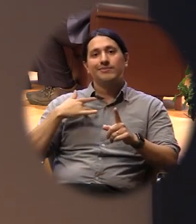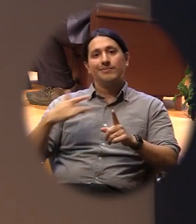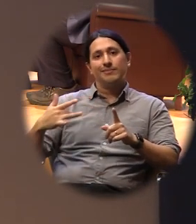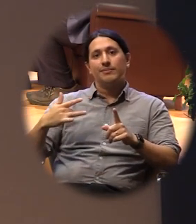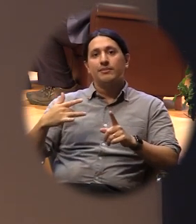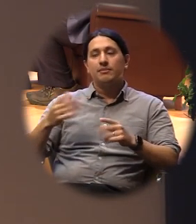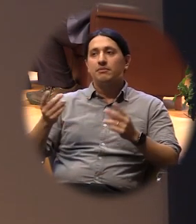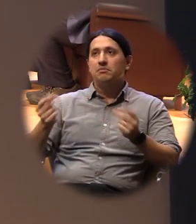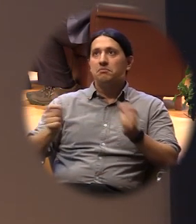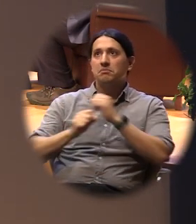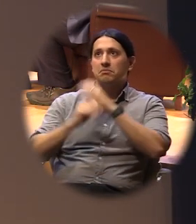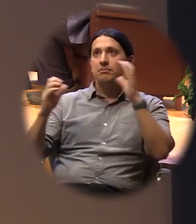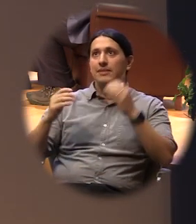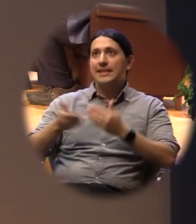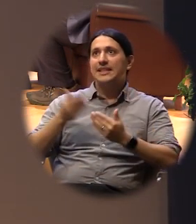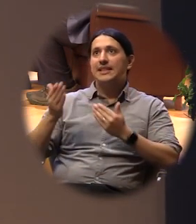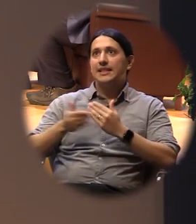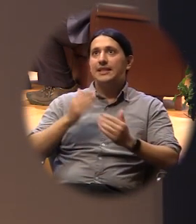from your perspective?